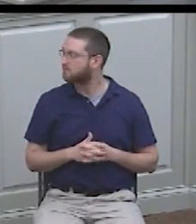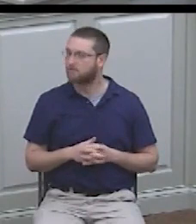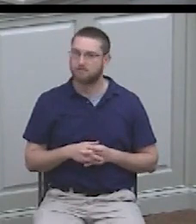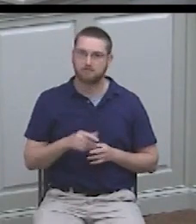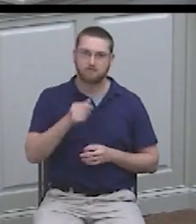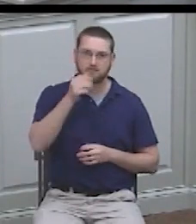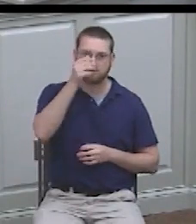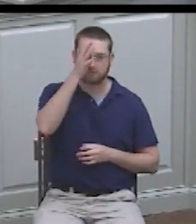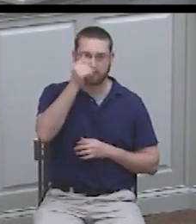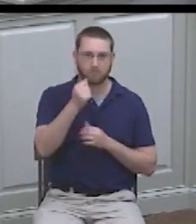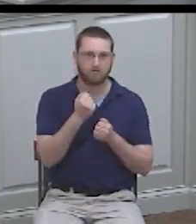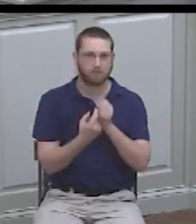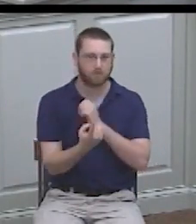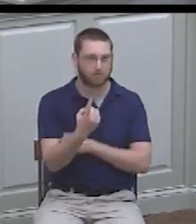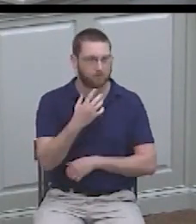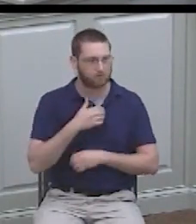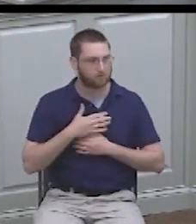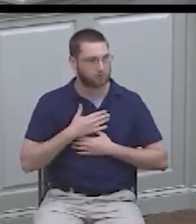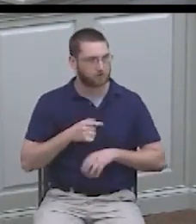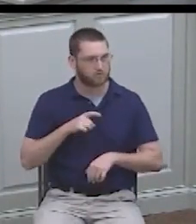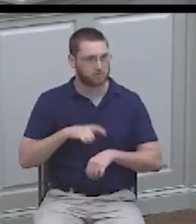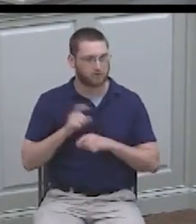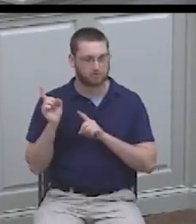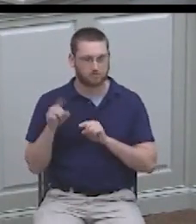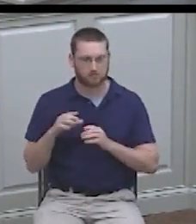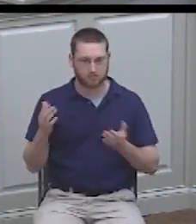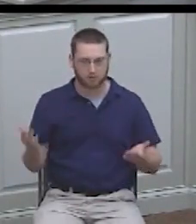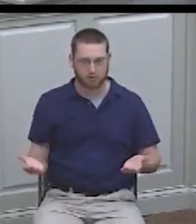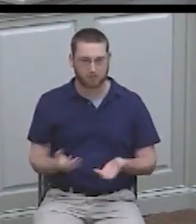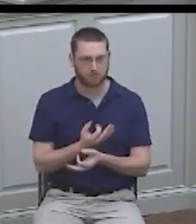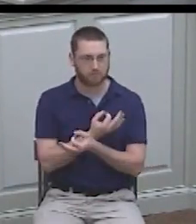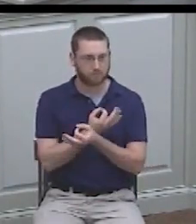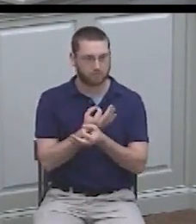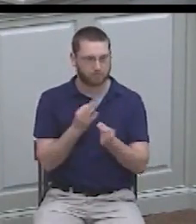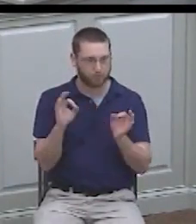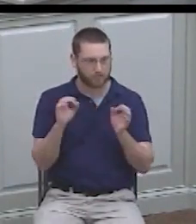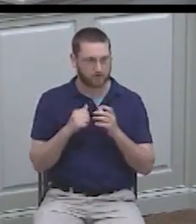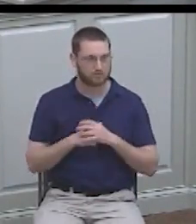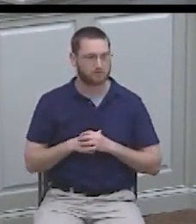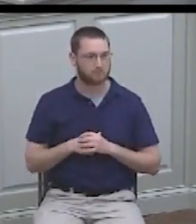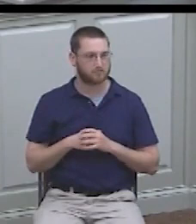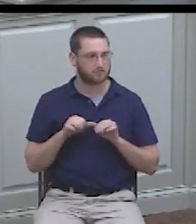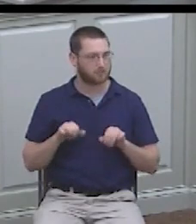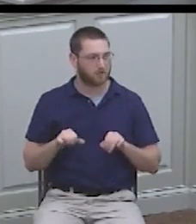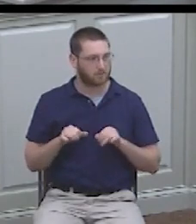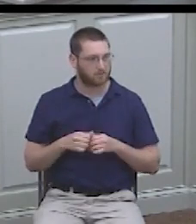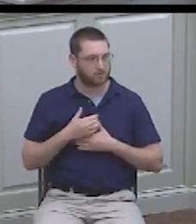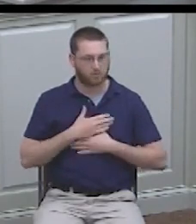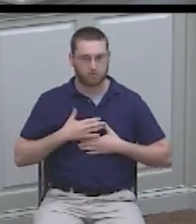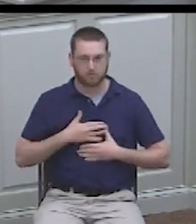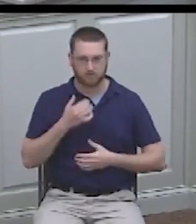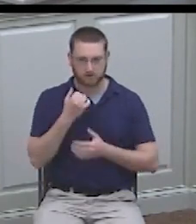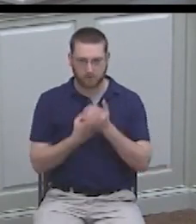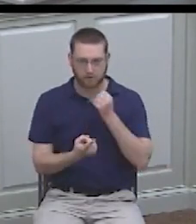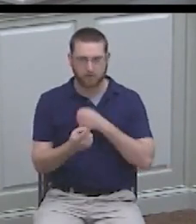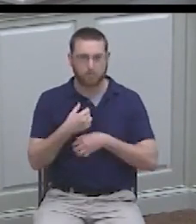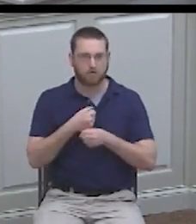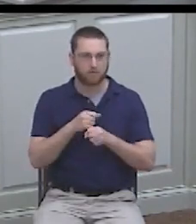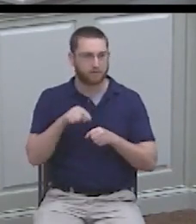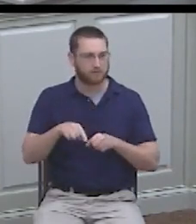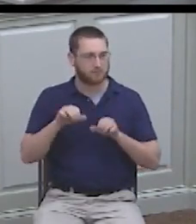Father of all, we appreciate the time to gather here in complete freedom. We appreciate those who have made this